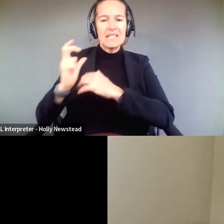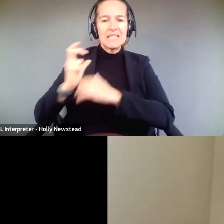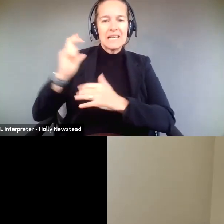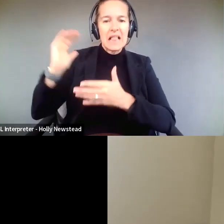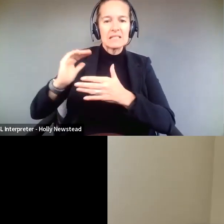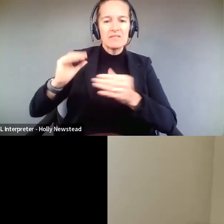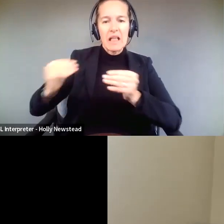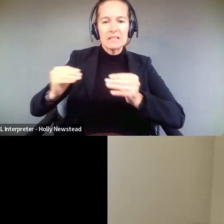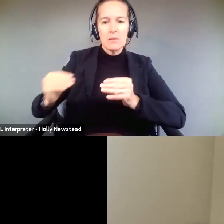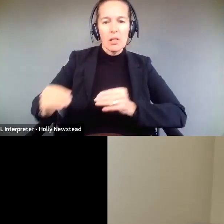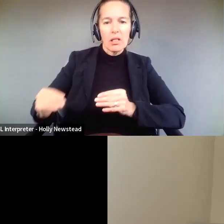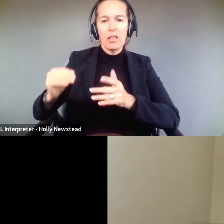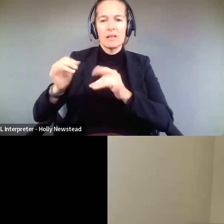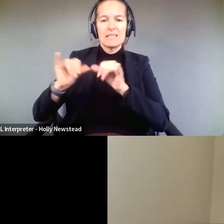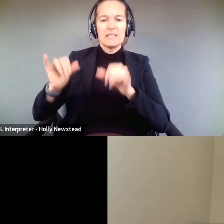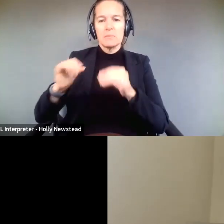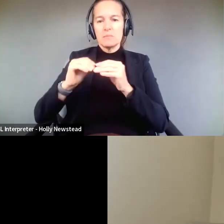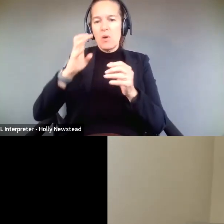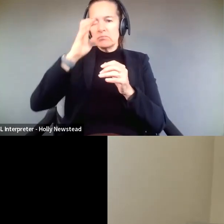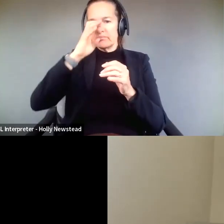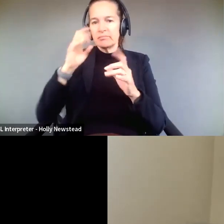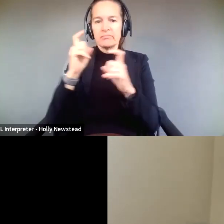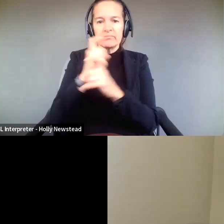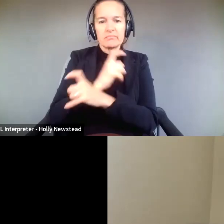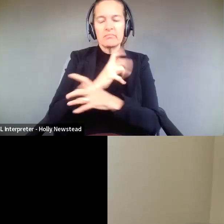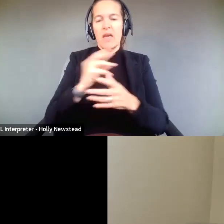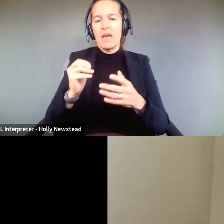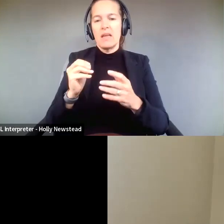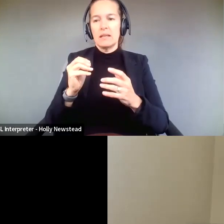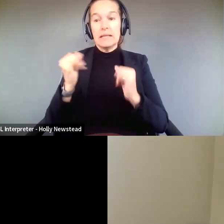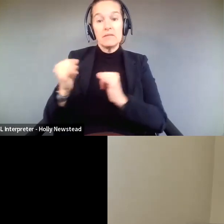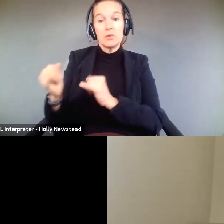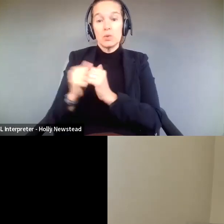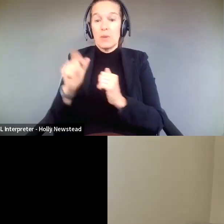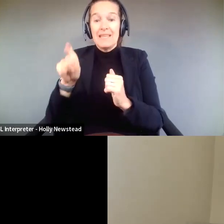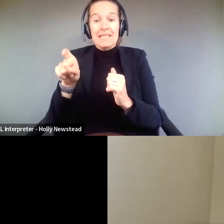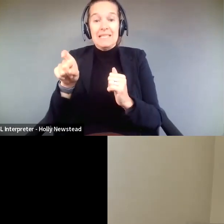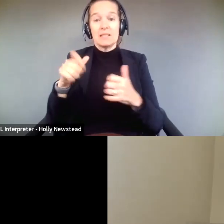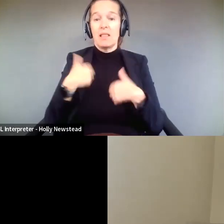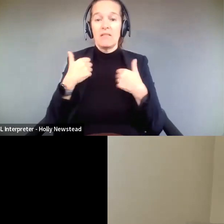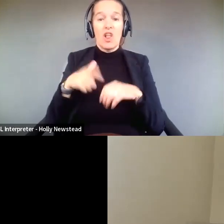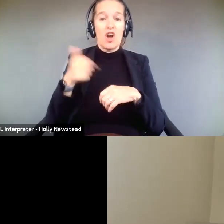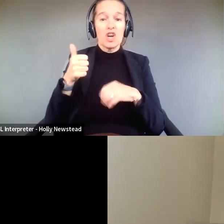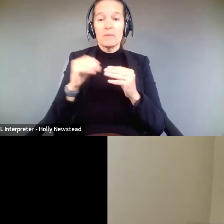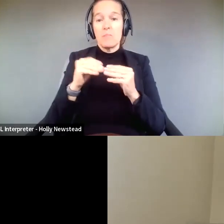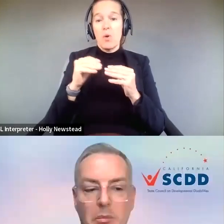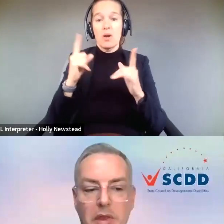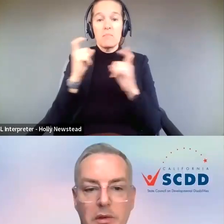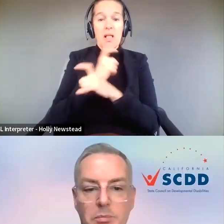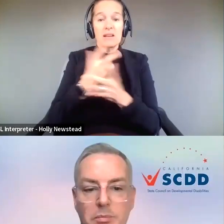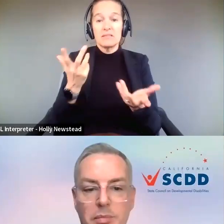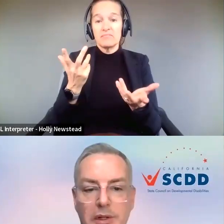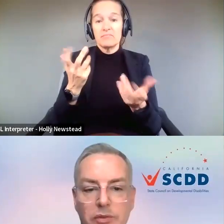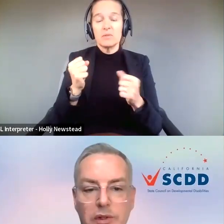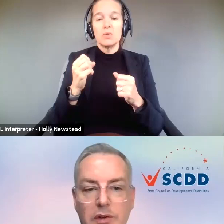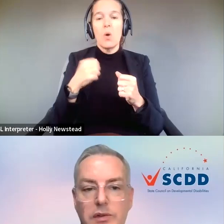flexible, systems that are more and more complex, individuals with needs that are living longer and more complex. I think